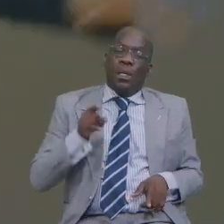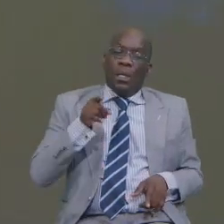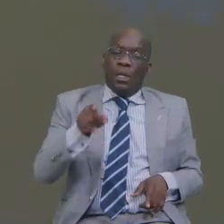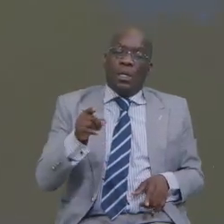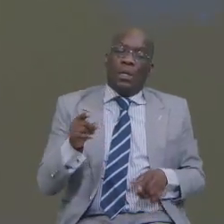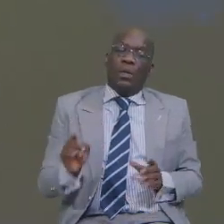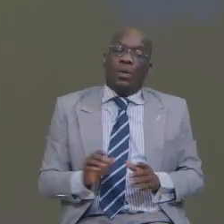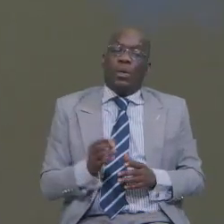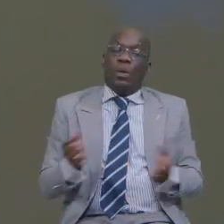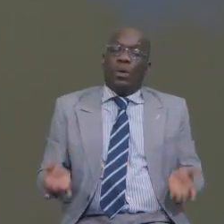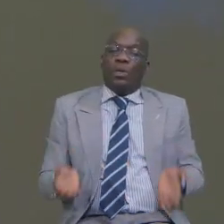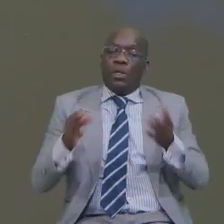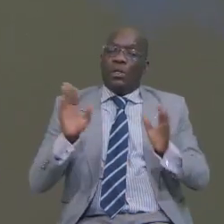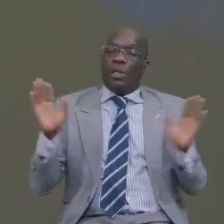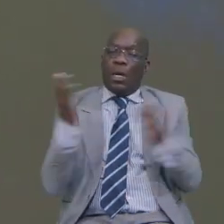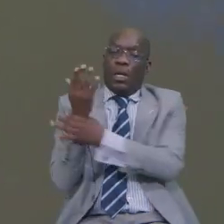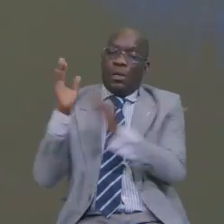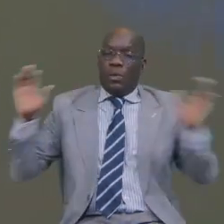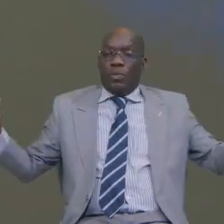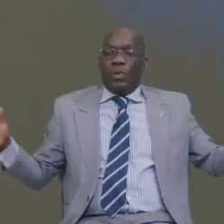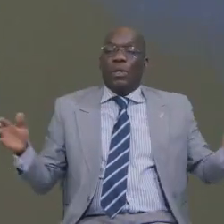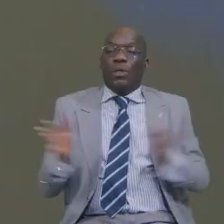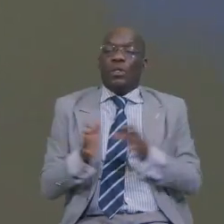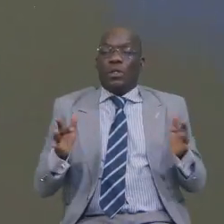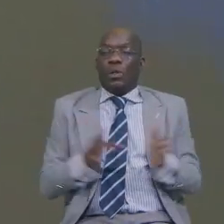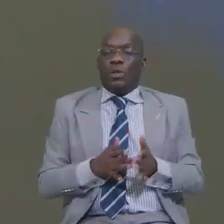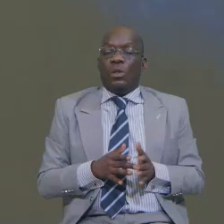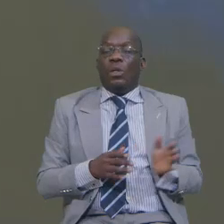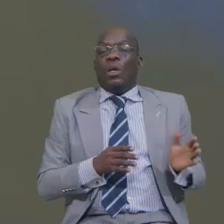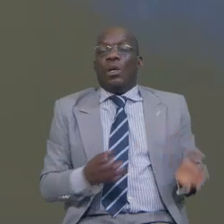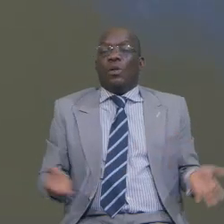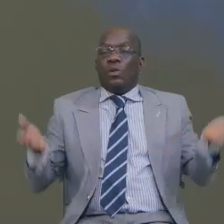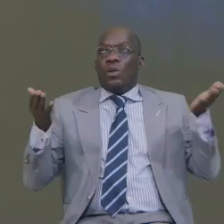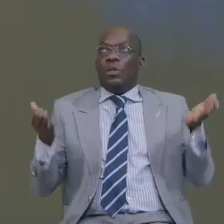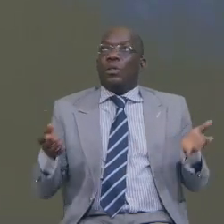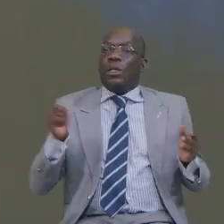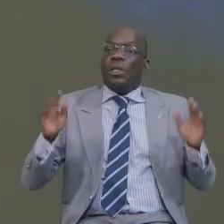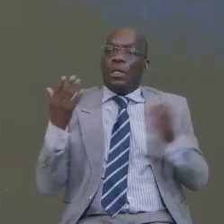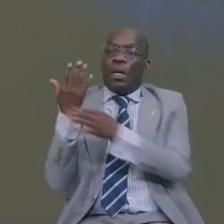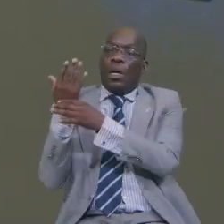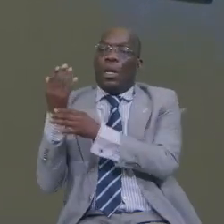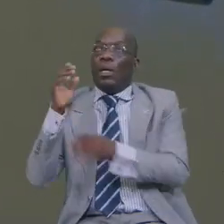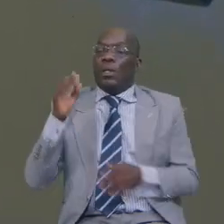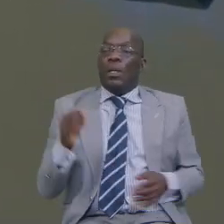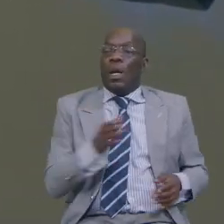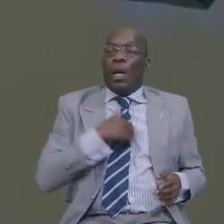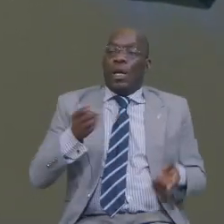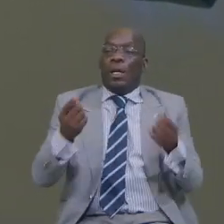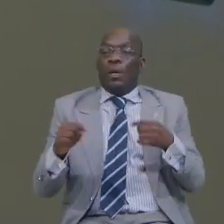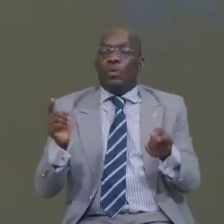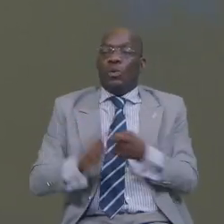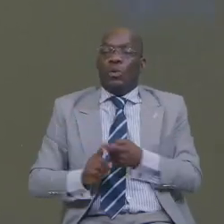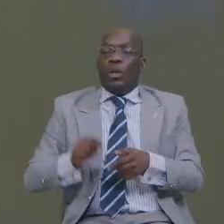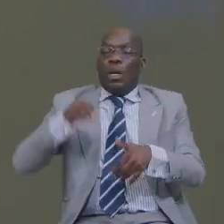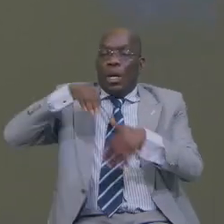also made his hand like that and came and entered into him.